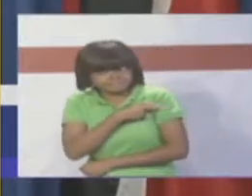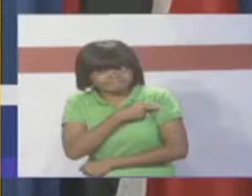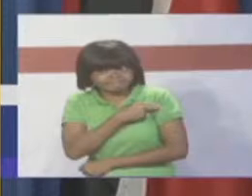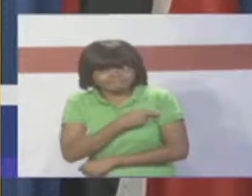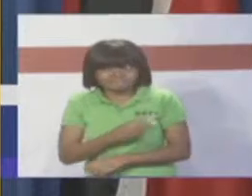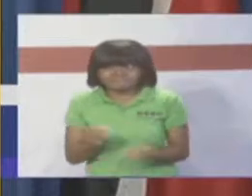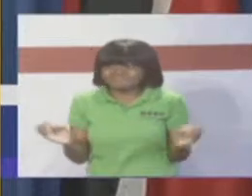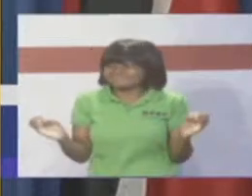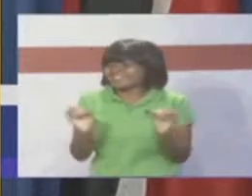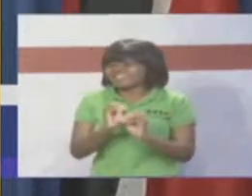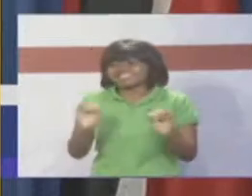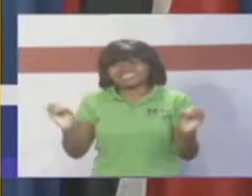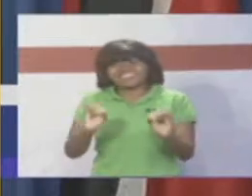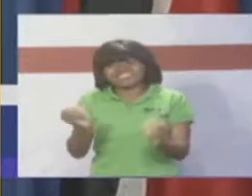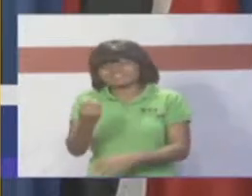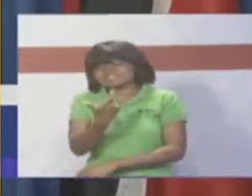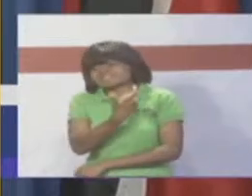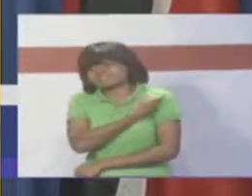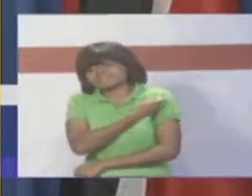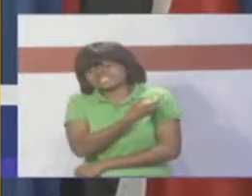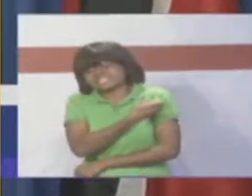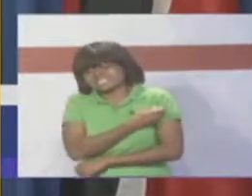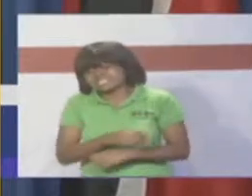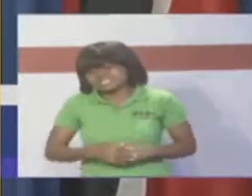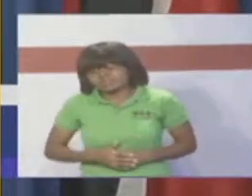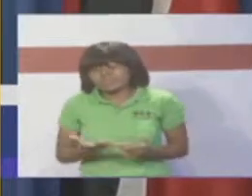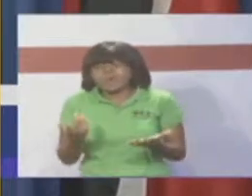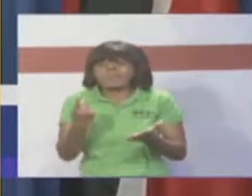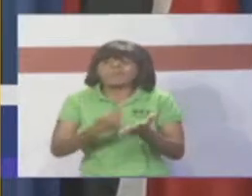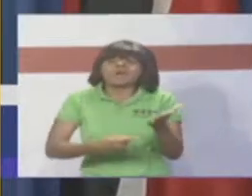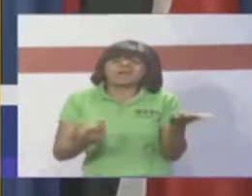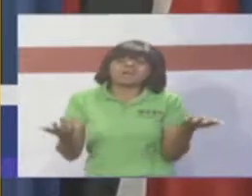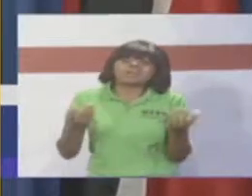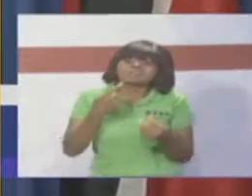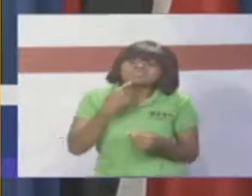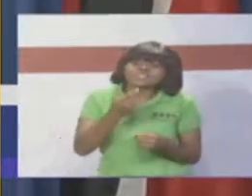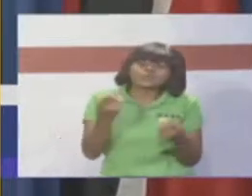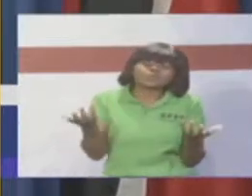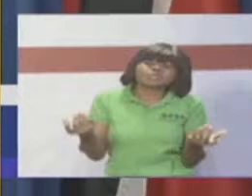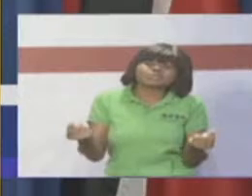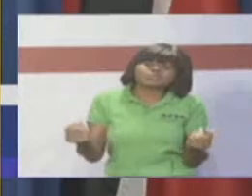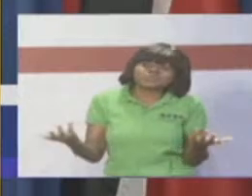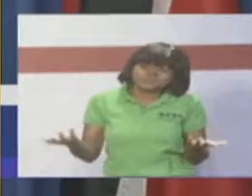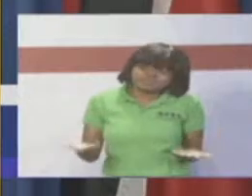what more can we say?